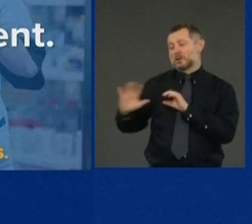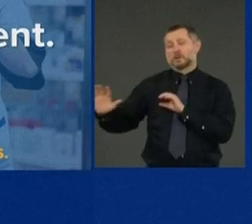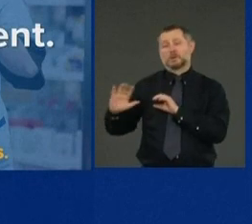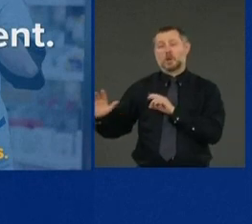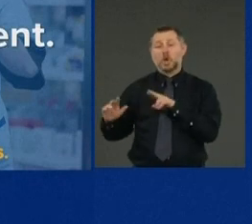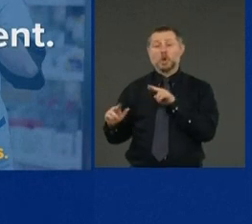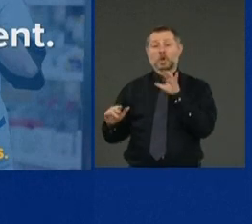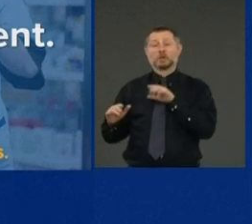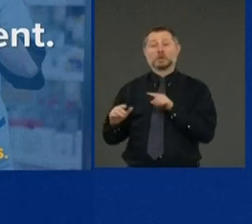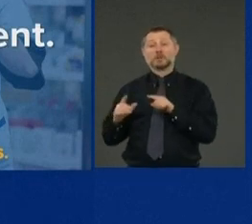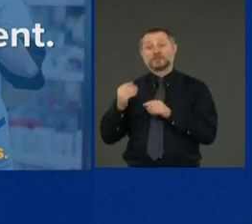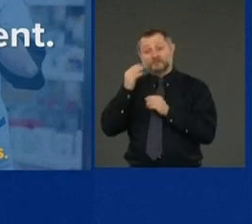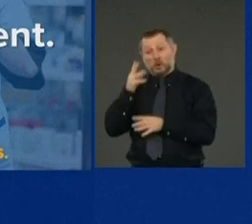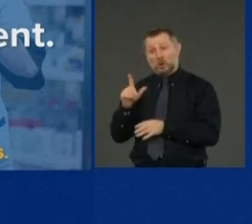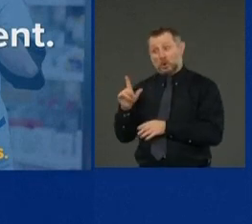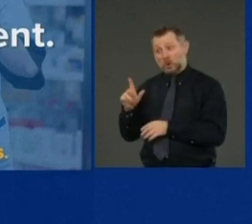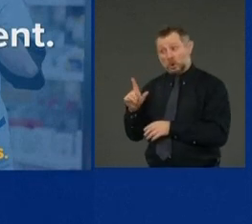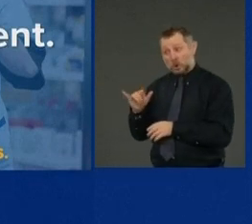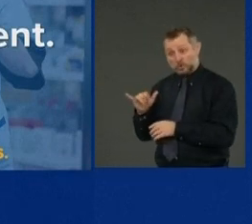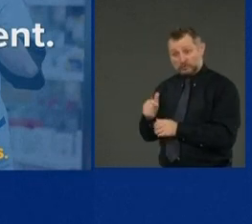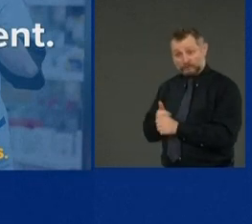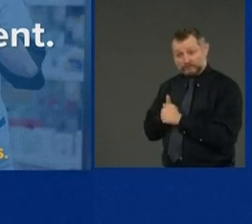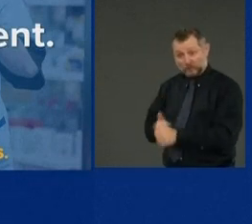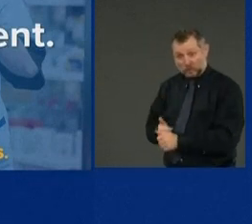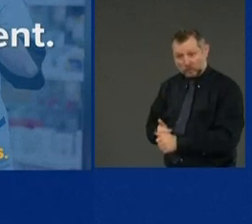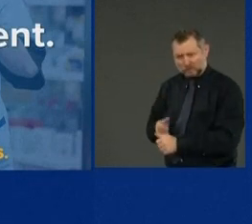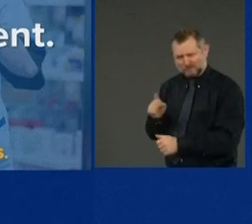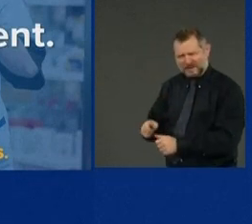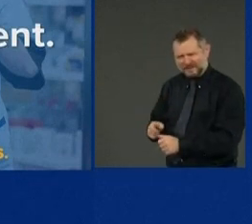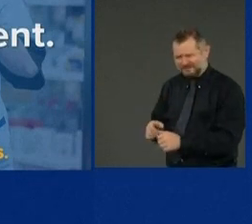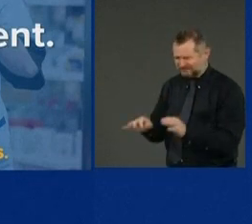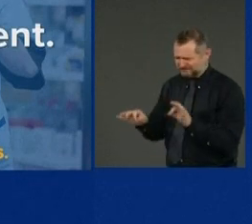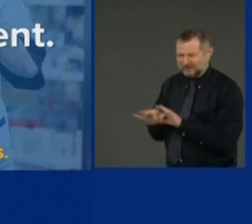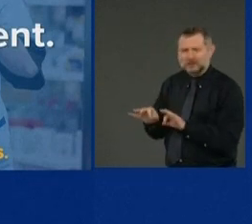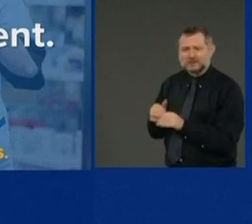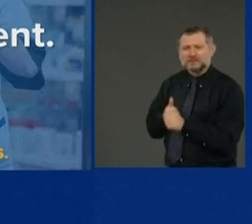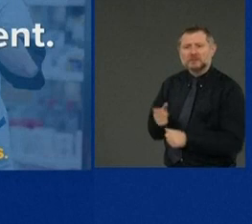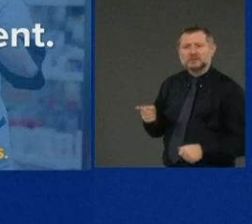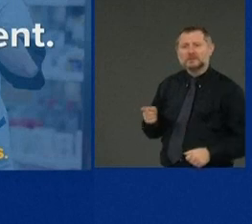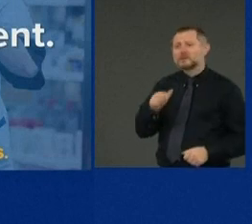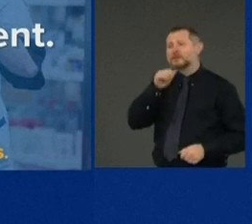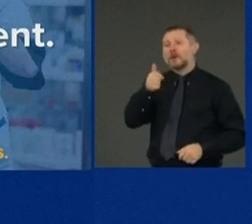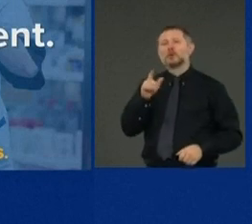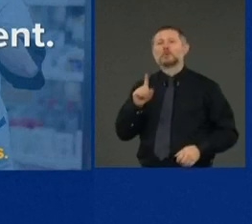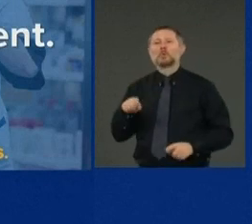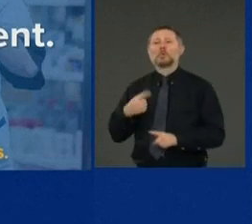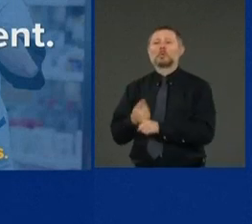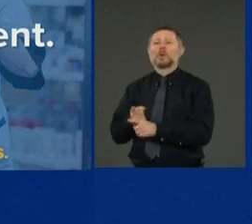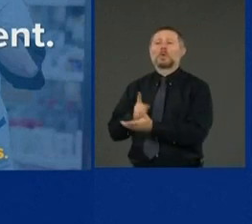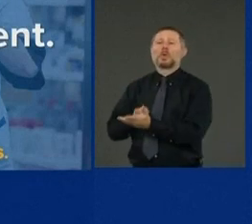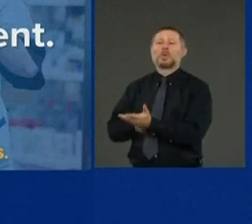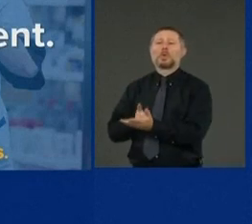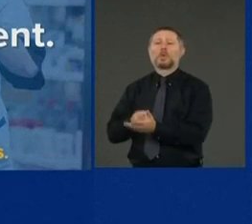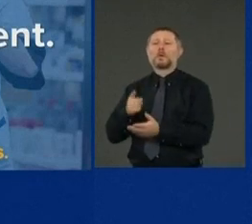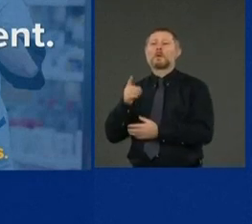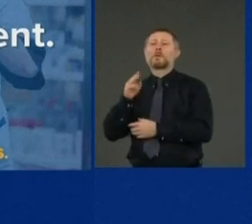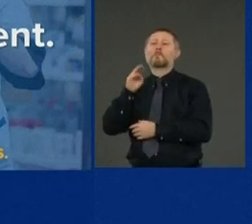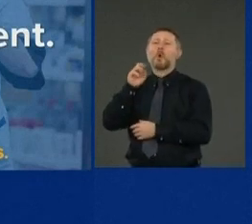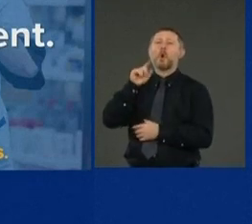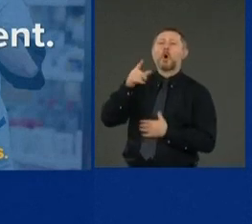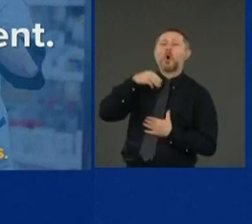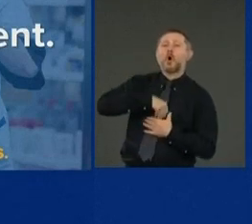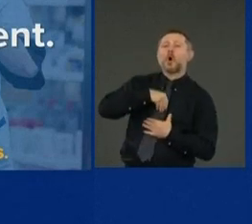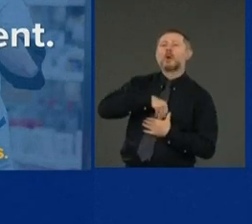compliance matters. It matters. And it's not just moral and ethical, communal,